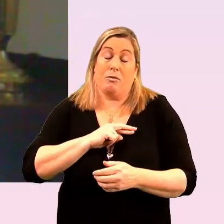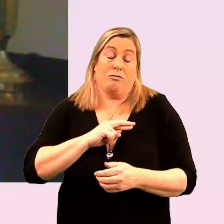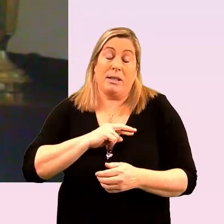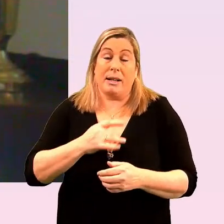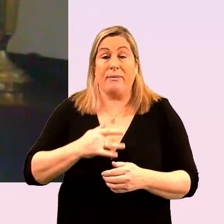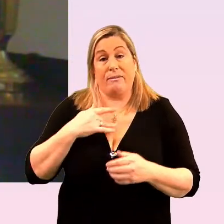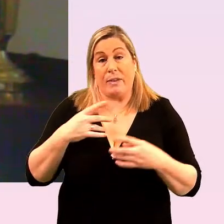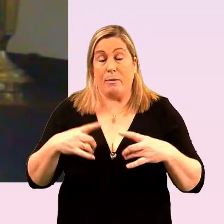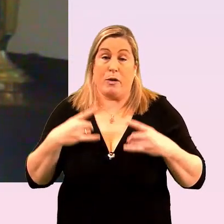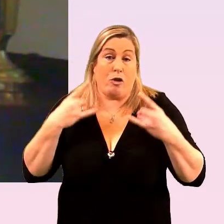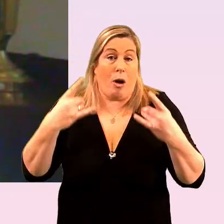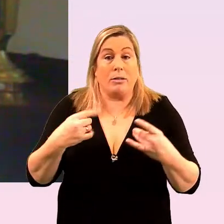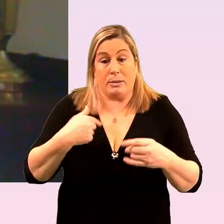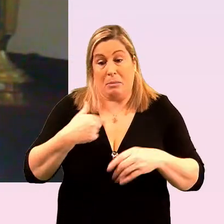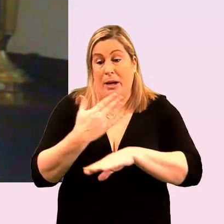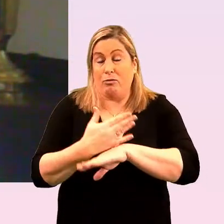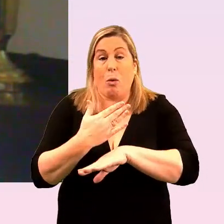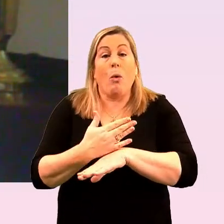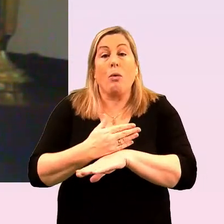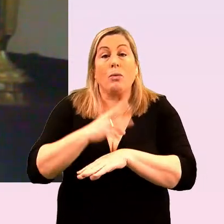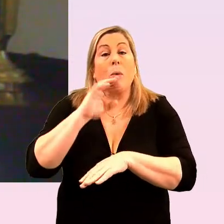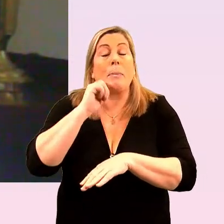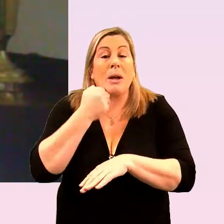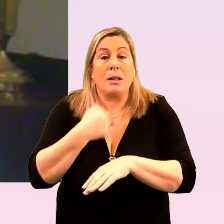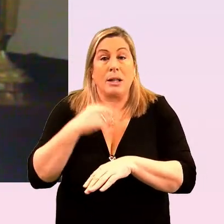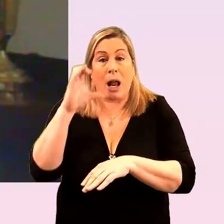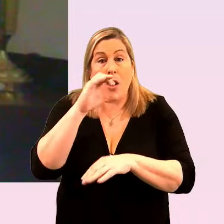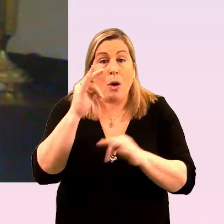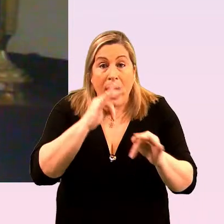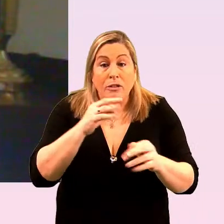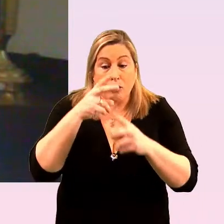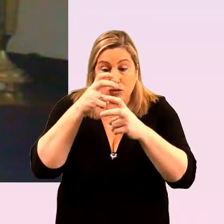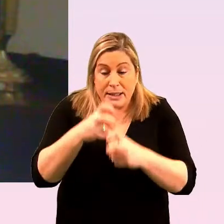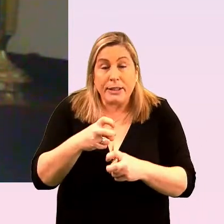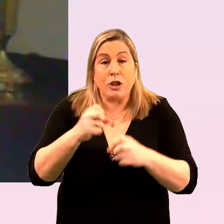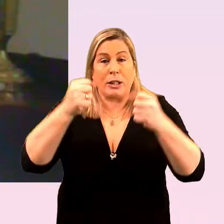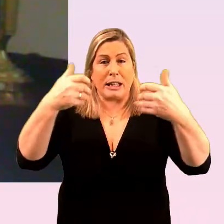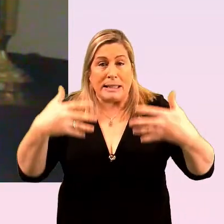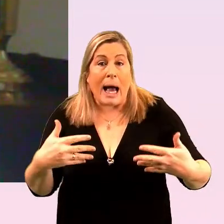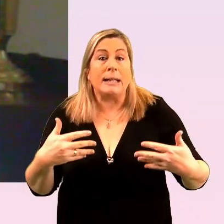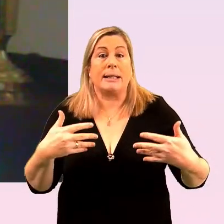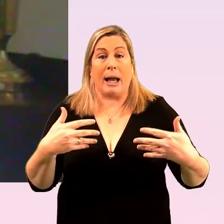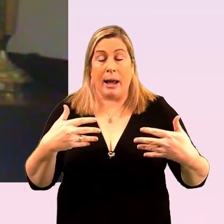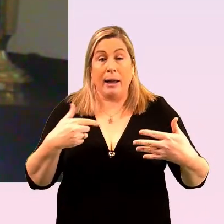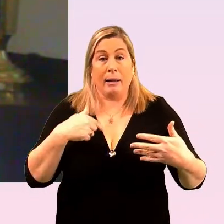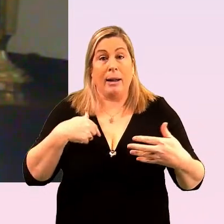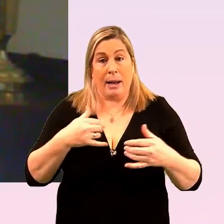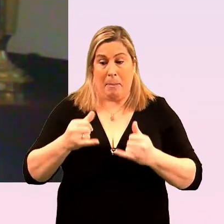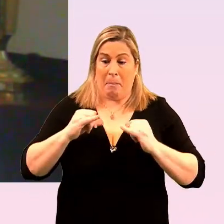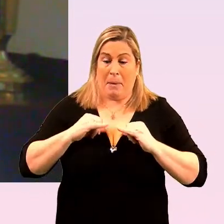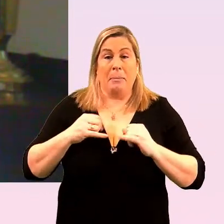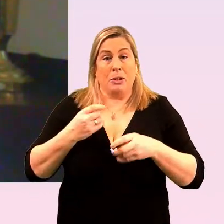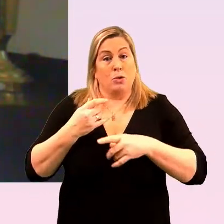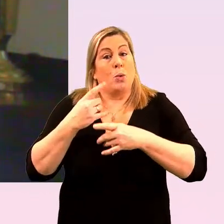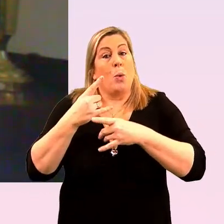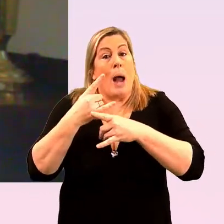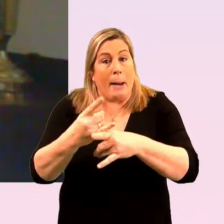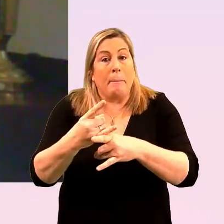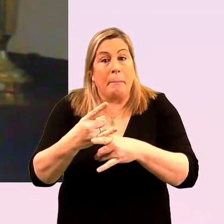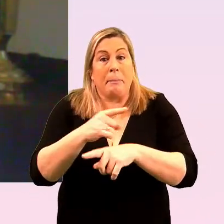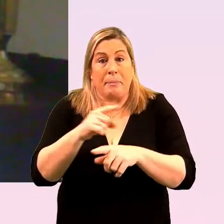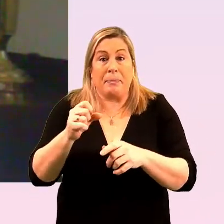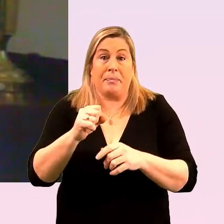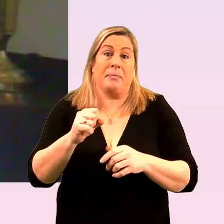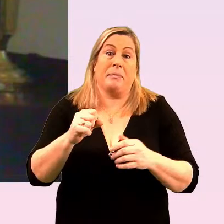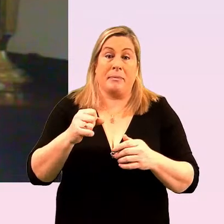in the role that I am in, particularly because I look after the research and the data, and I'm able to actually help the state,